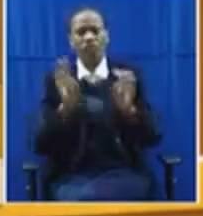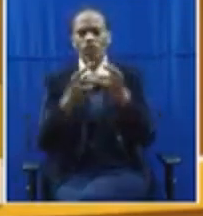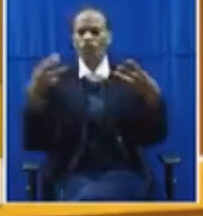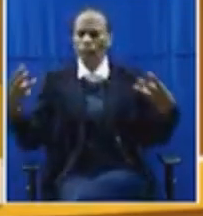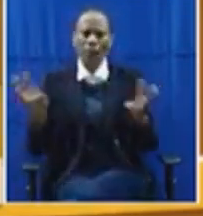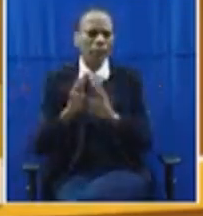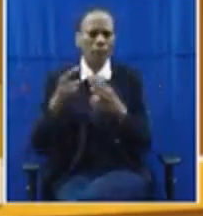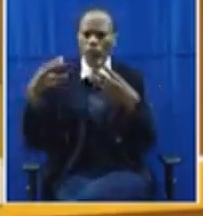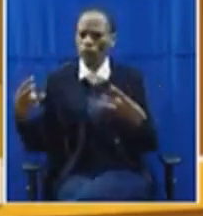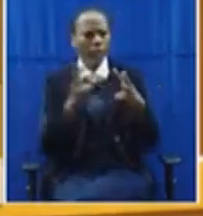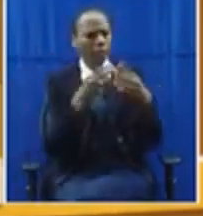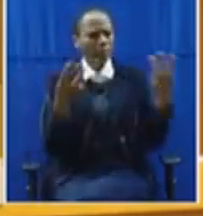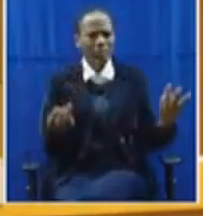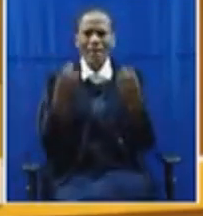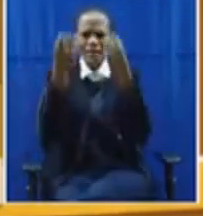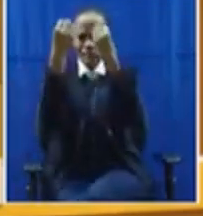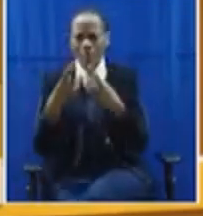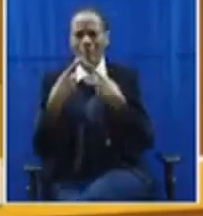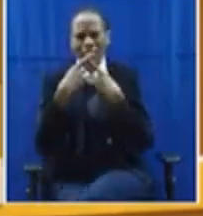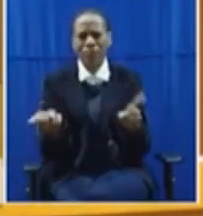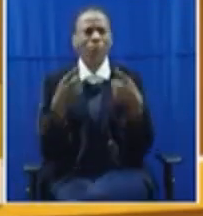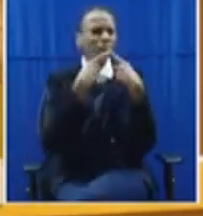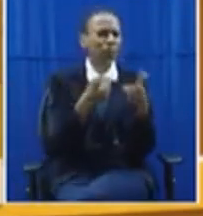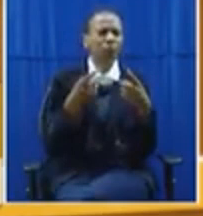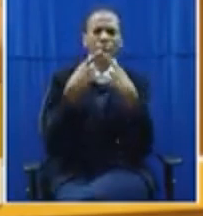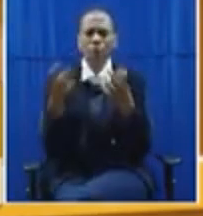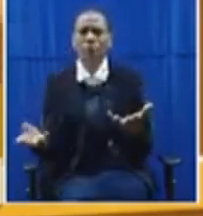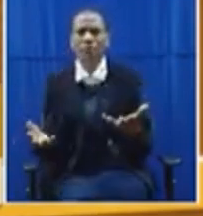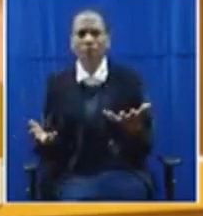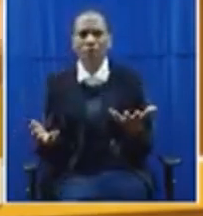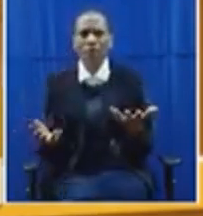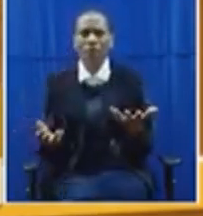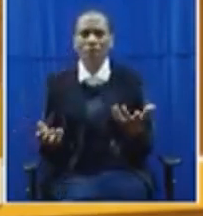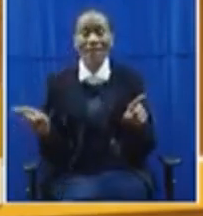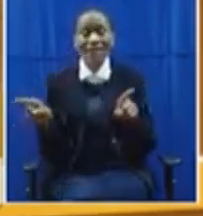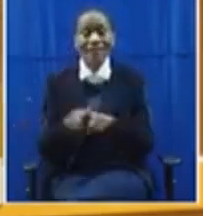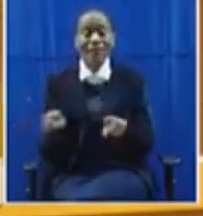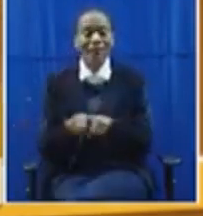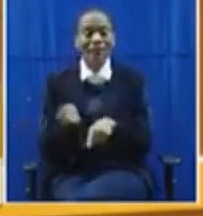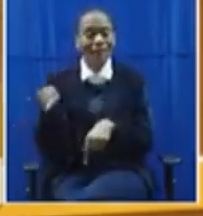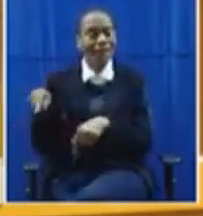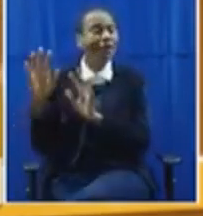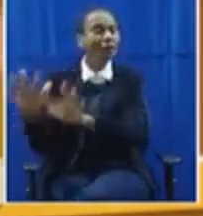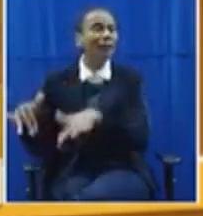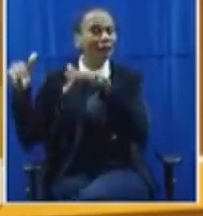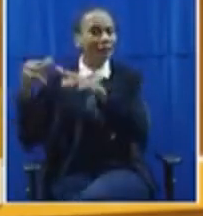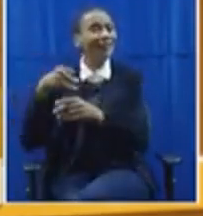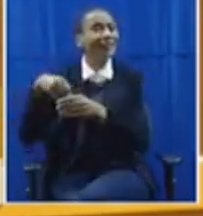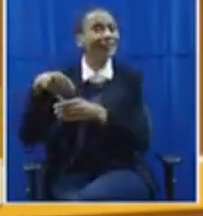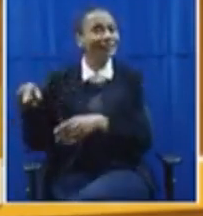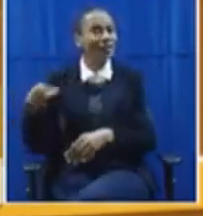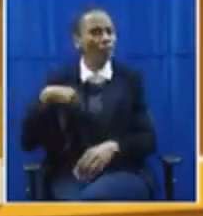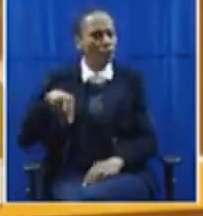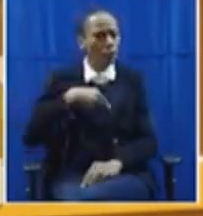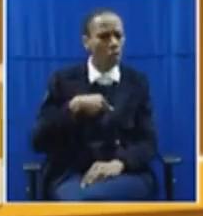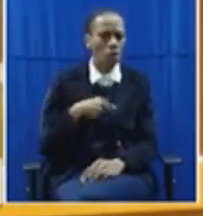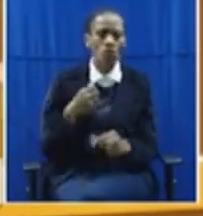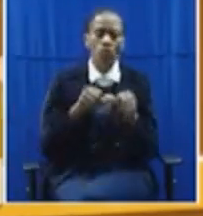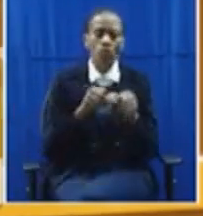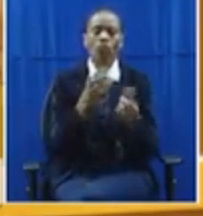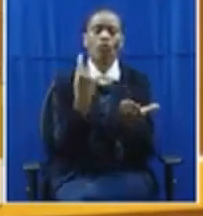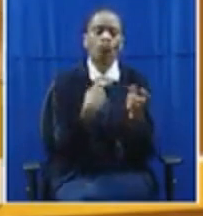quotes statistics. And in the halls of this parliament, we can still have